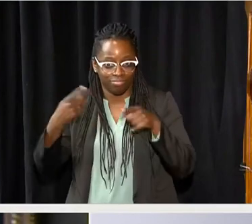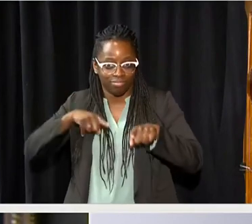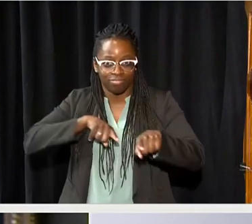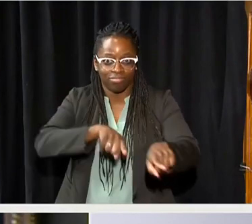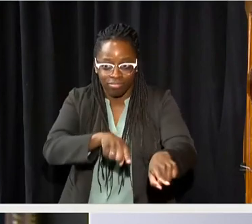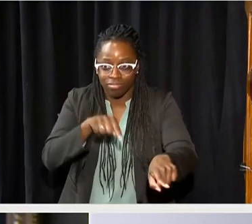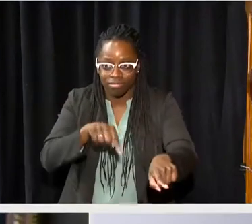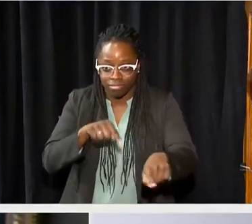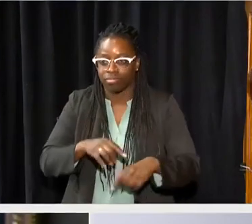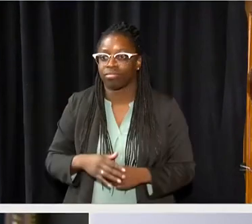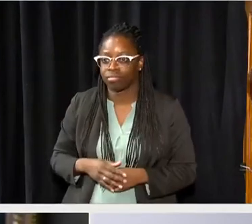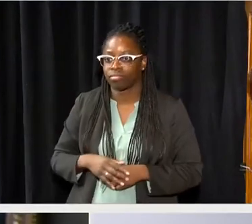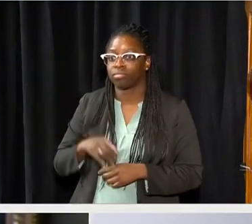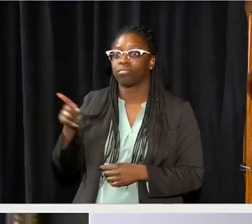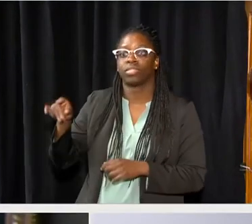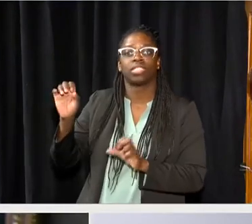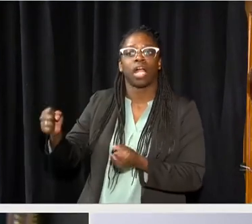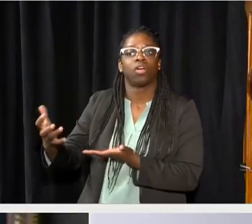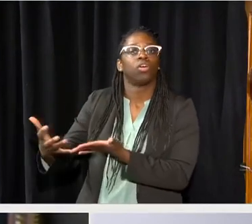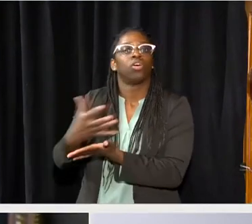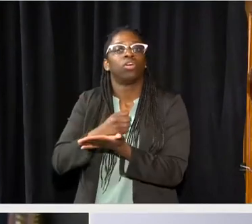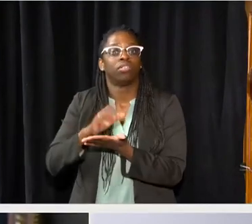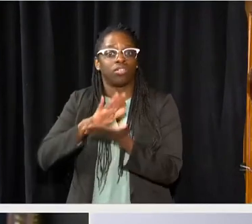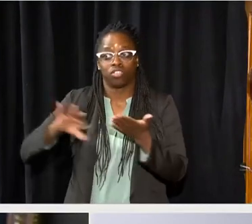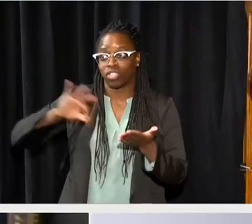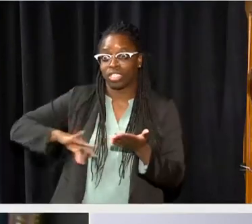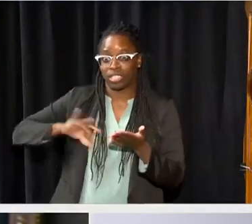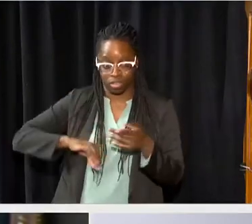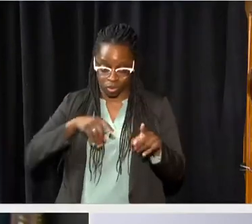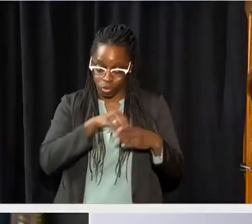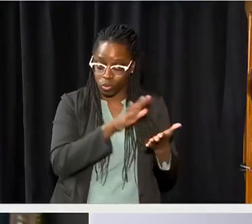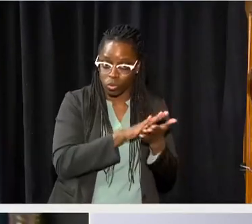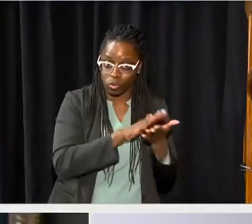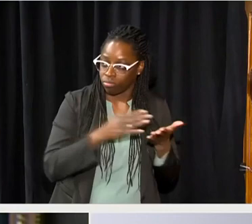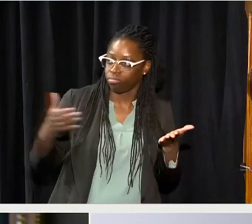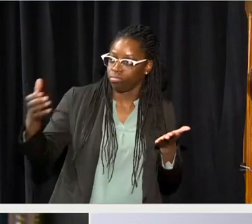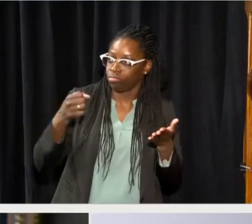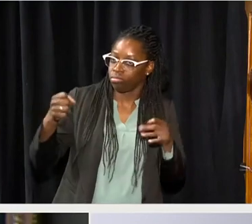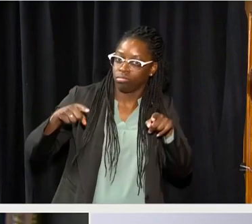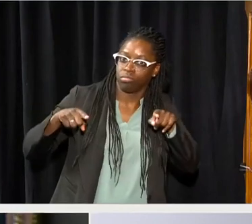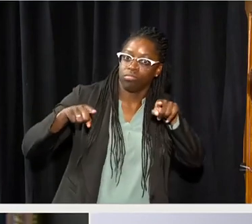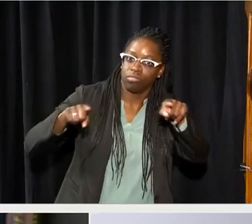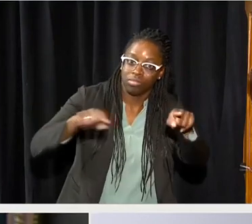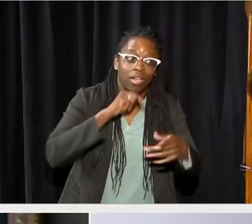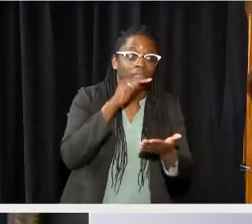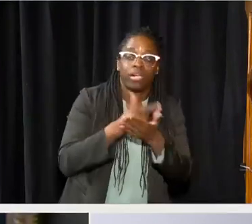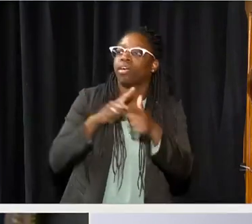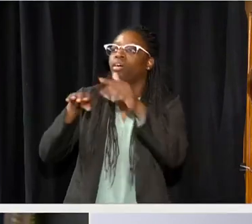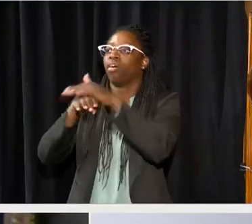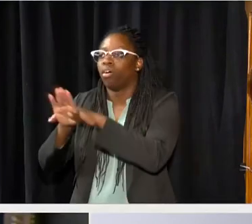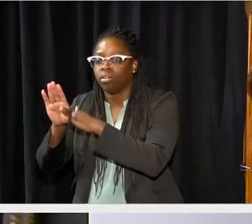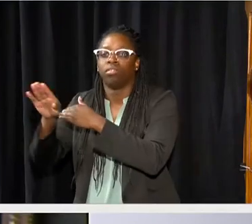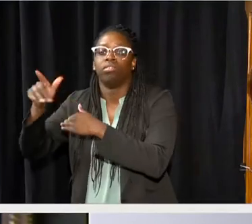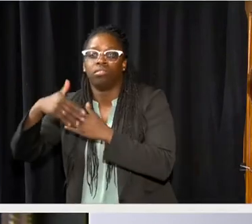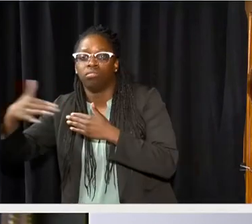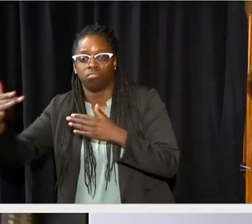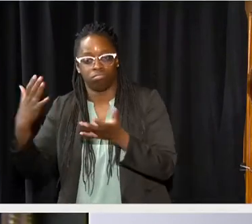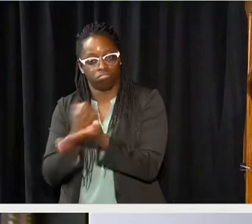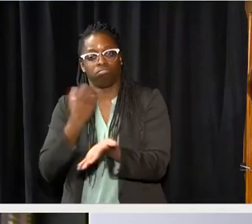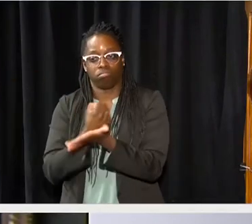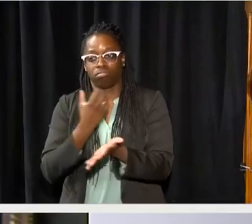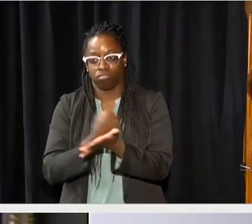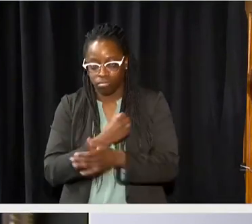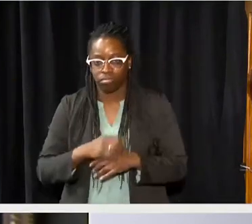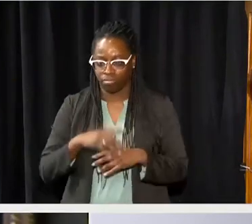earn community college credits and college credits at the same time. We'll invest more in innovation pathways that